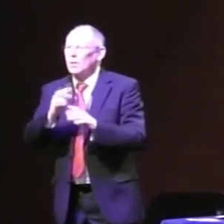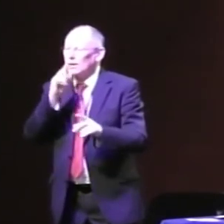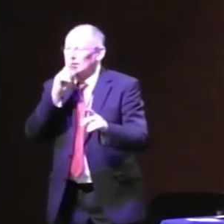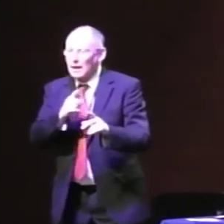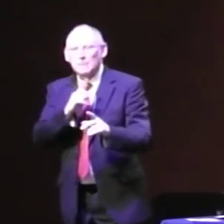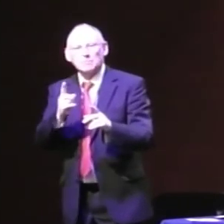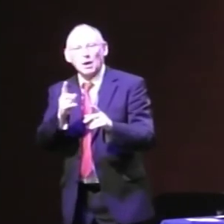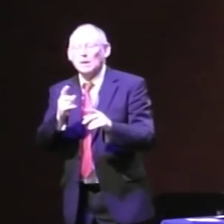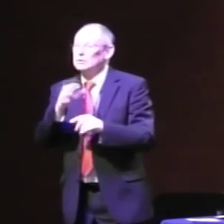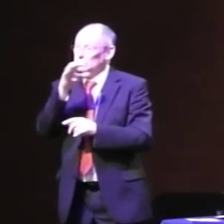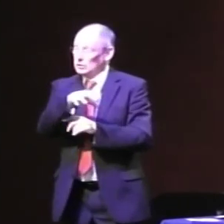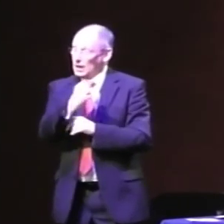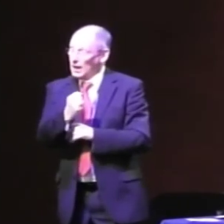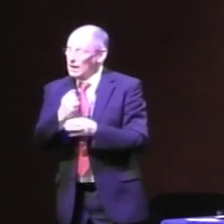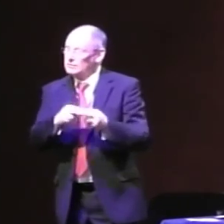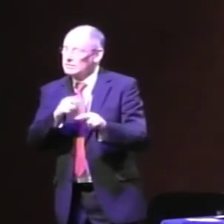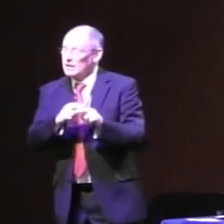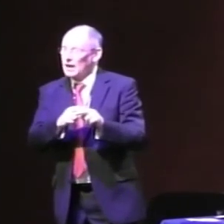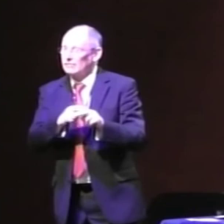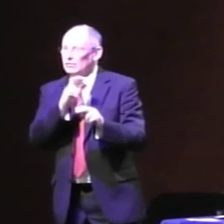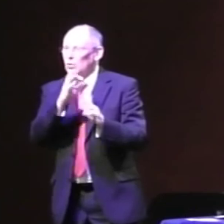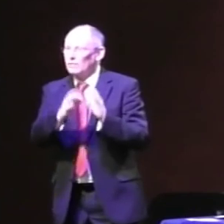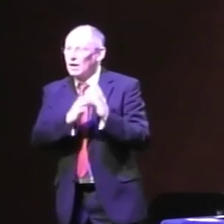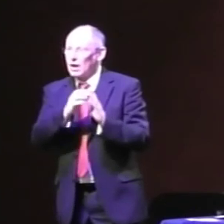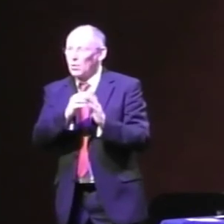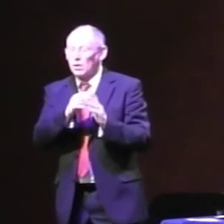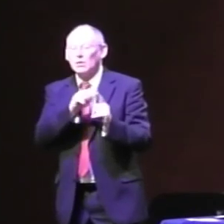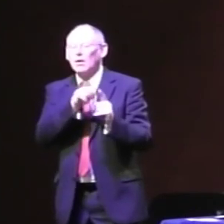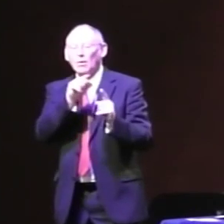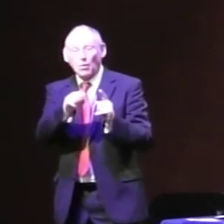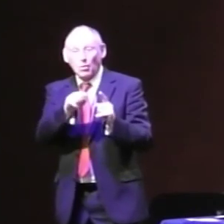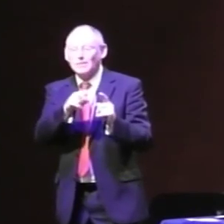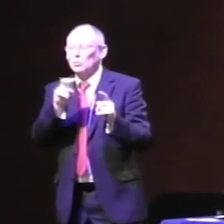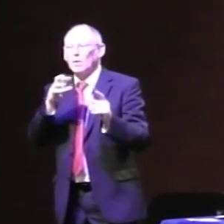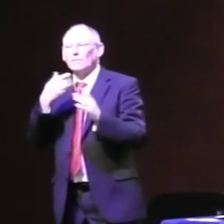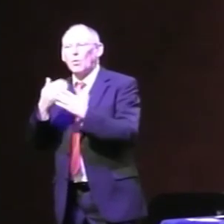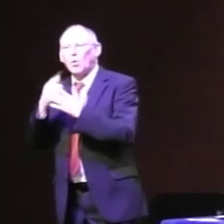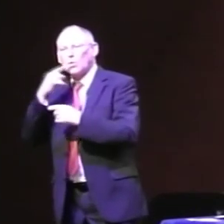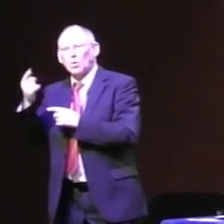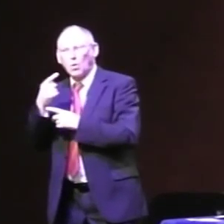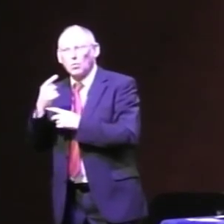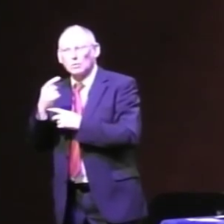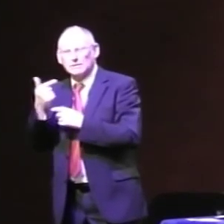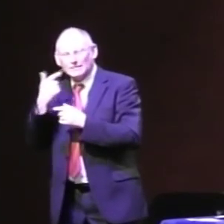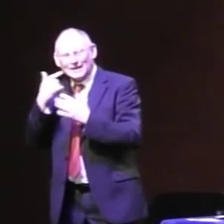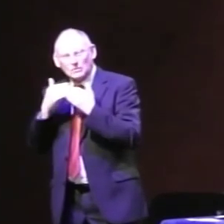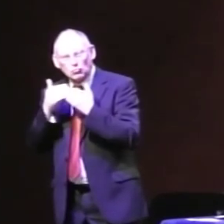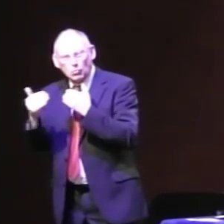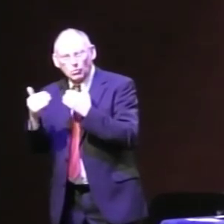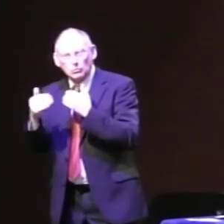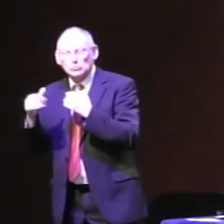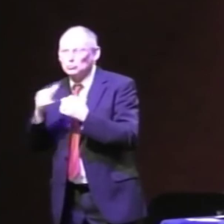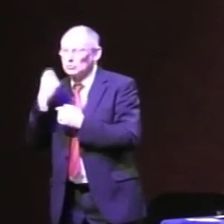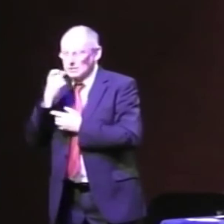the stations that have staff who do 12 hours on station and then 12 hours on call up to 7 days in a row should be